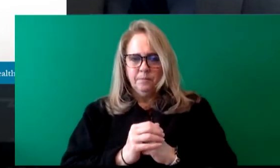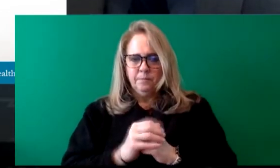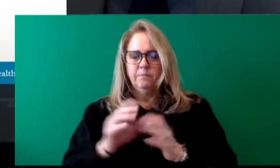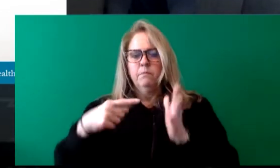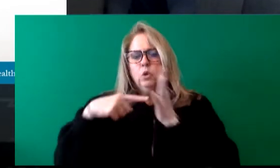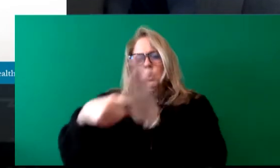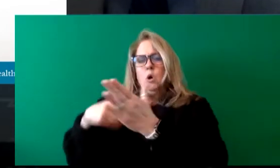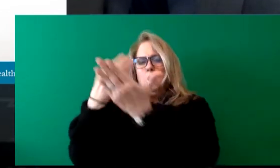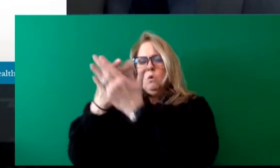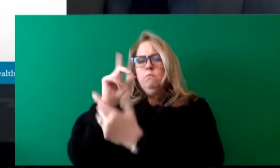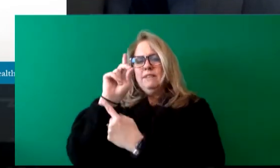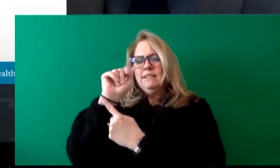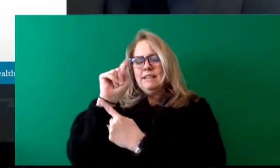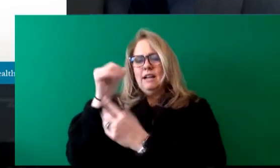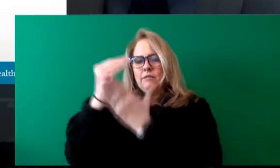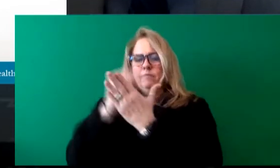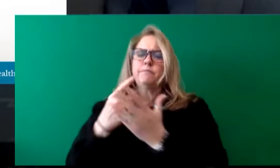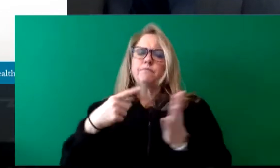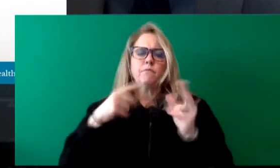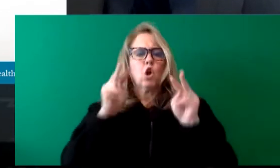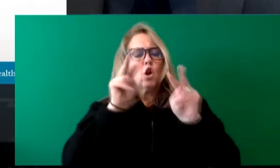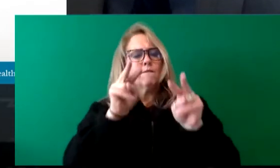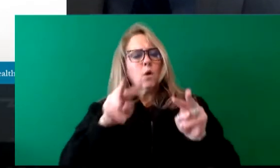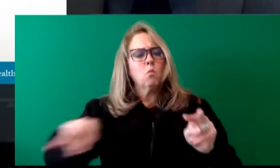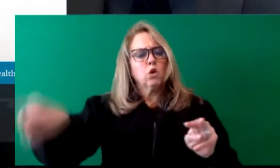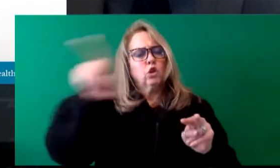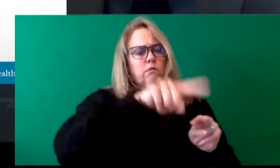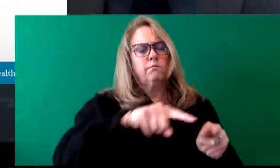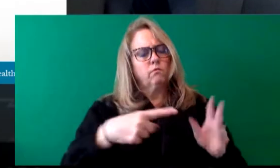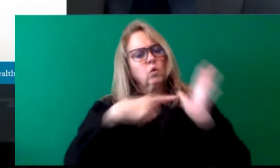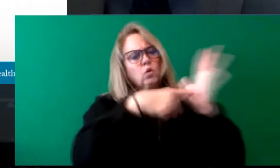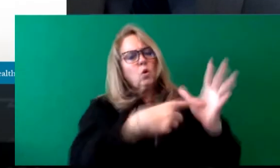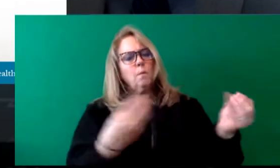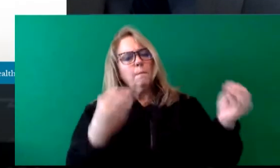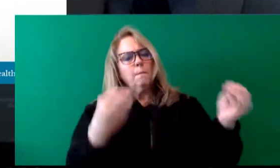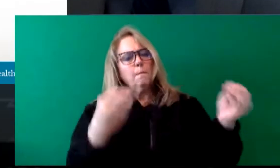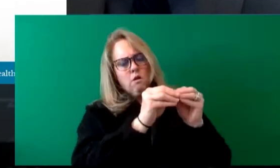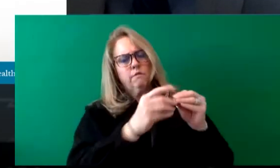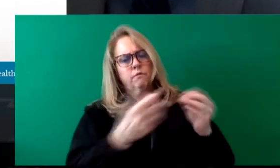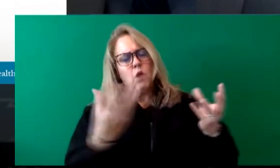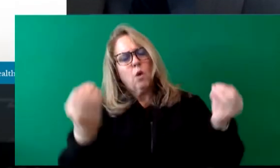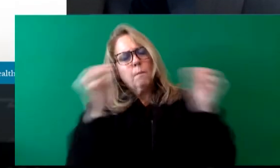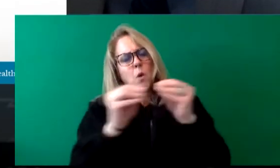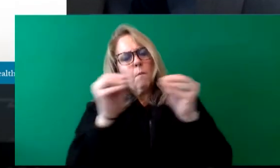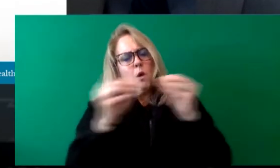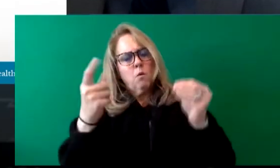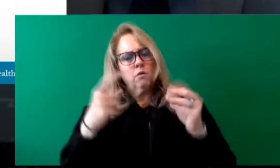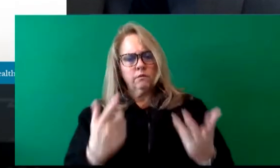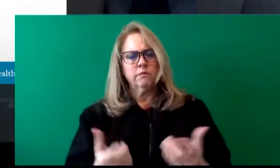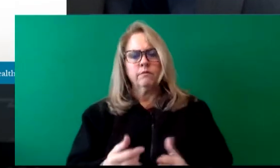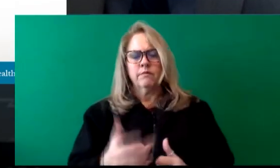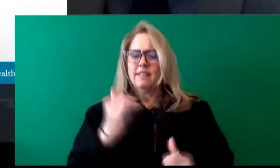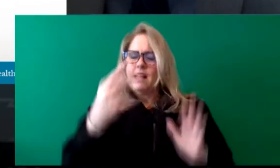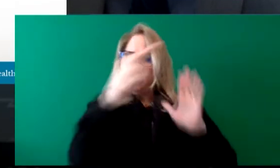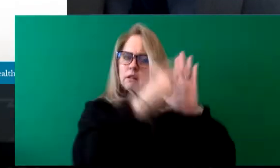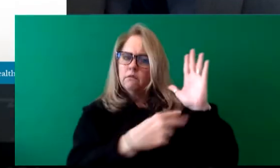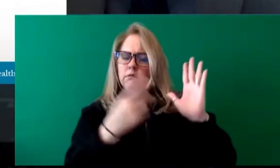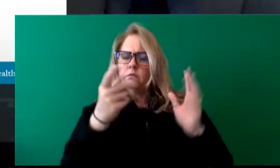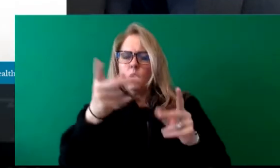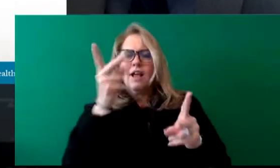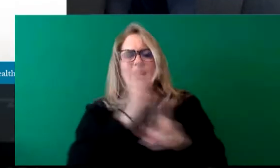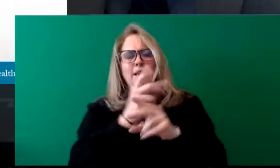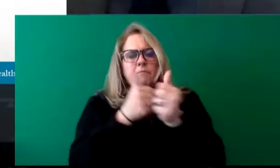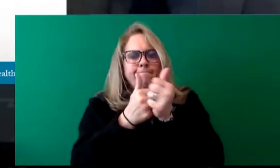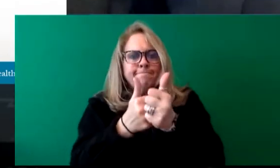data visualizations in many projects in the future. We'll be happy to take any recommendations, any requests regarding the